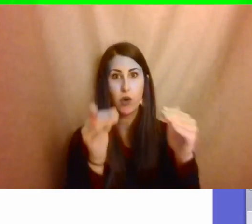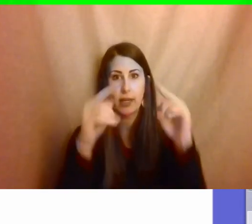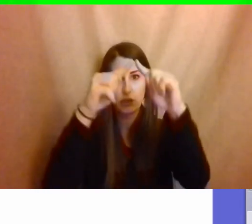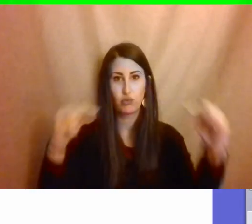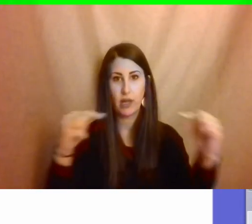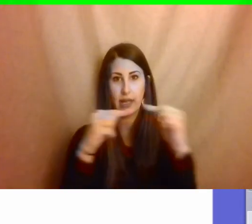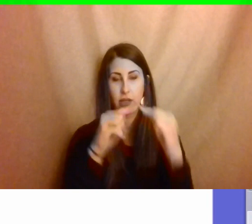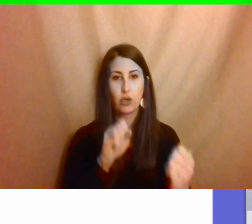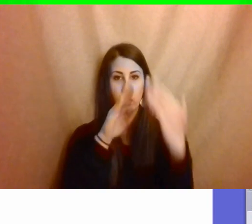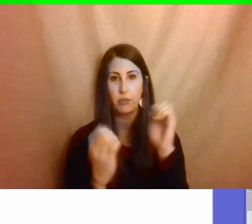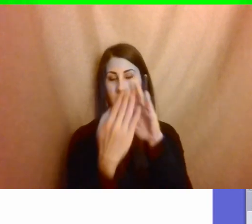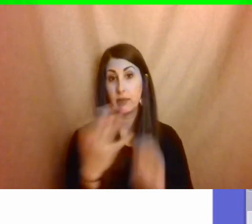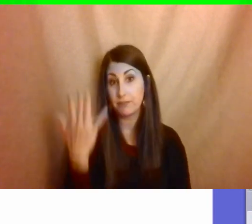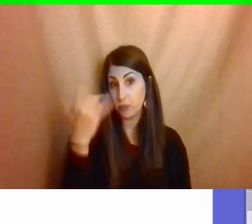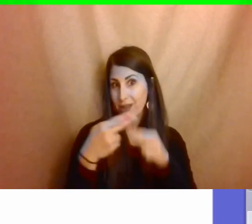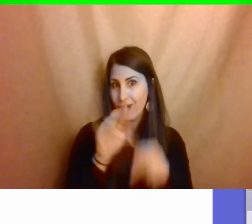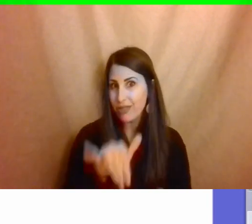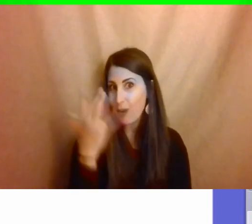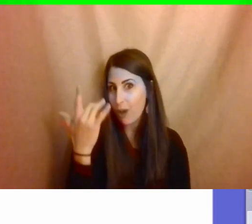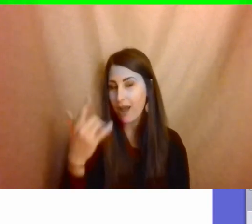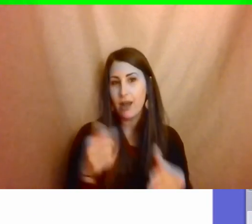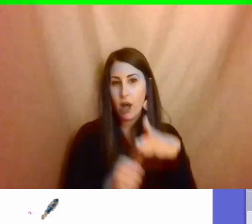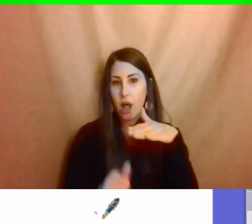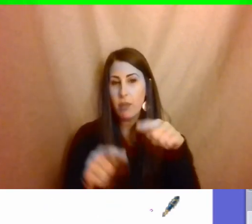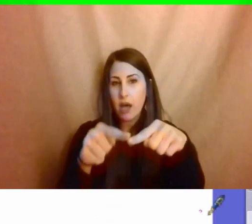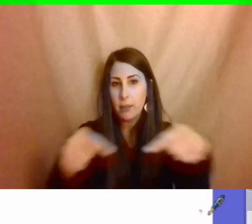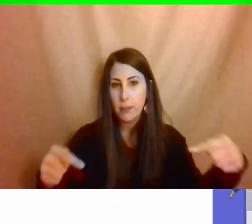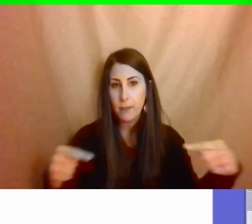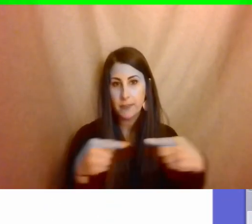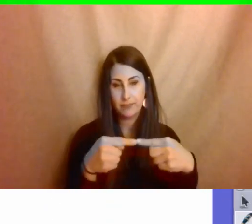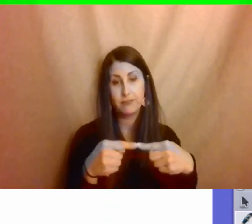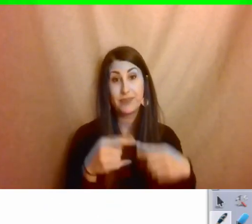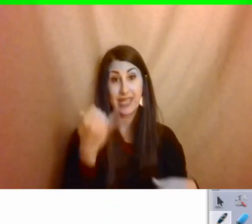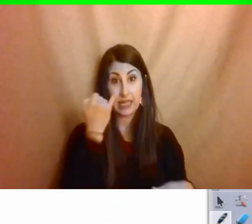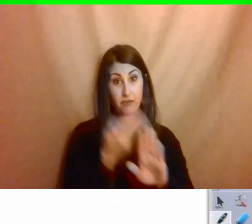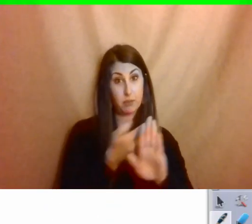pyramid because it's a triangle at the bottom, right? If we go back to the last slide,